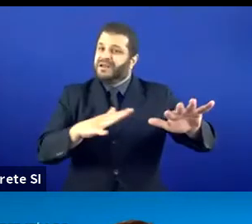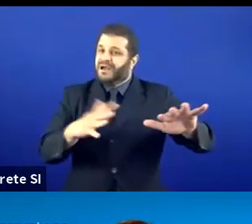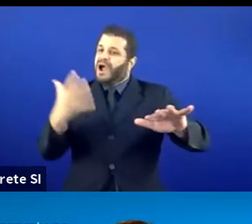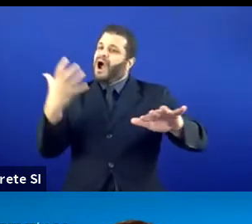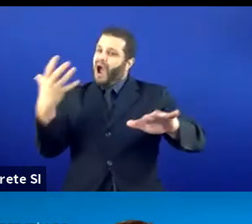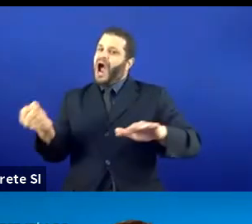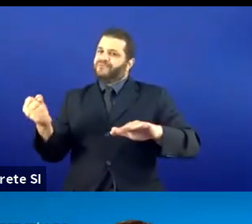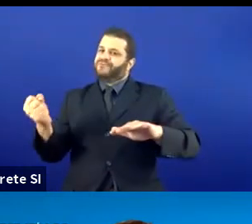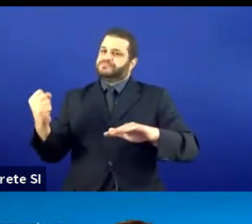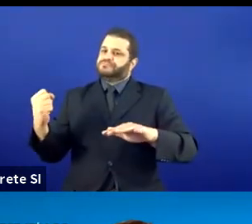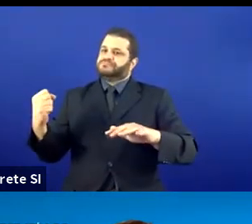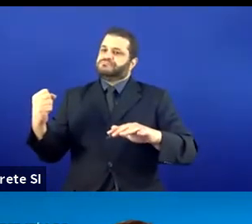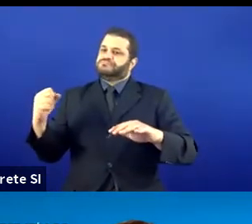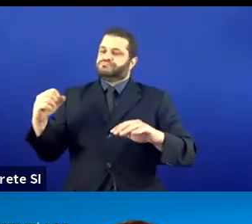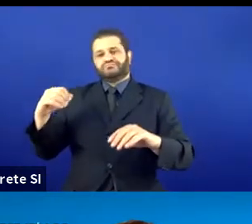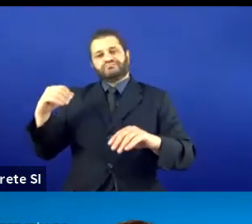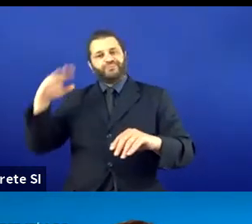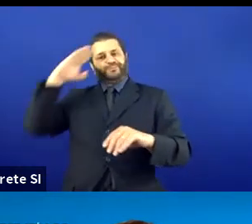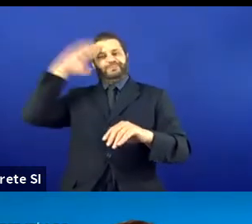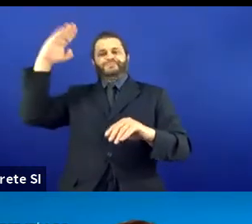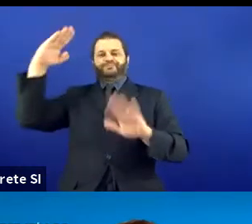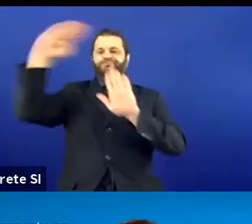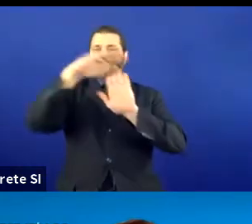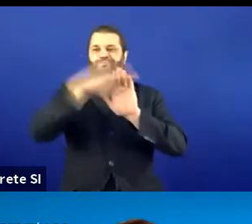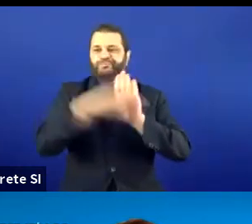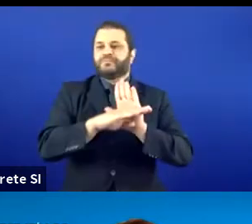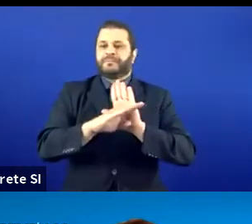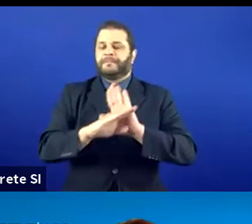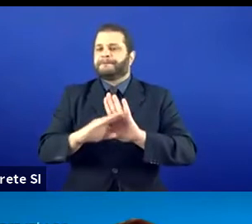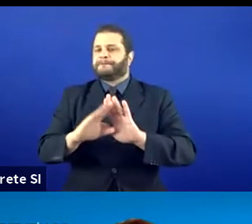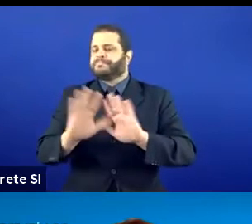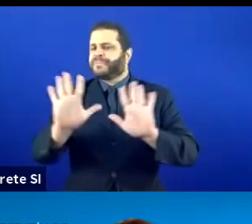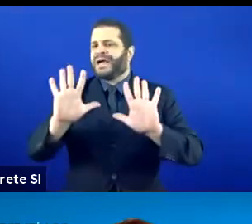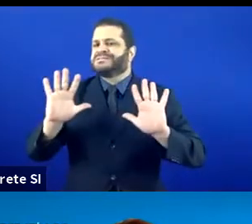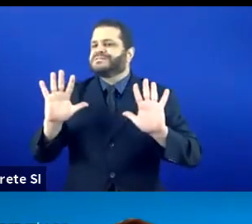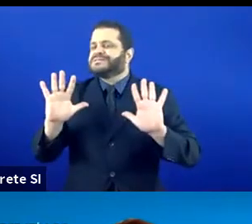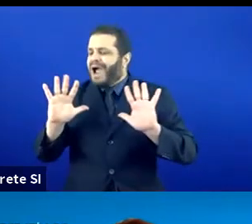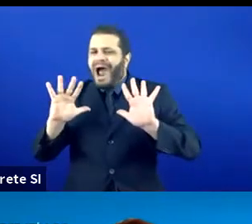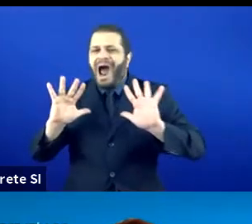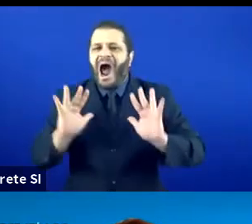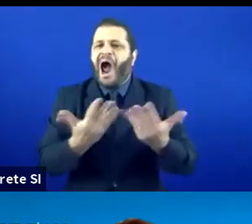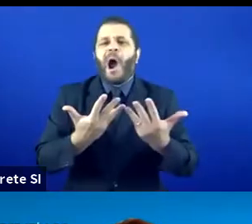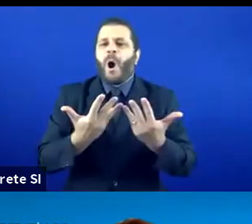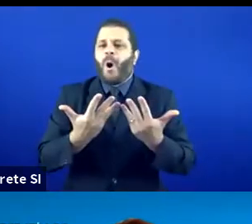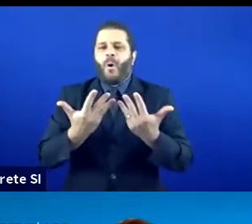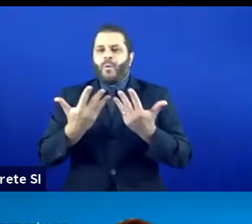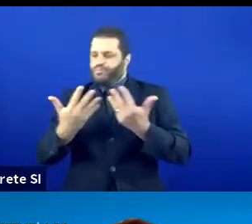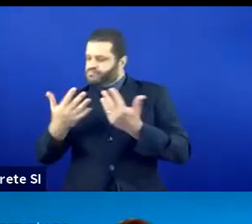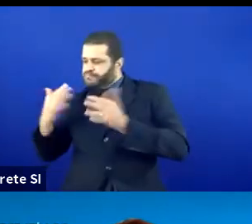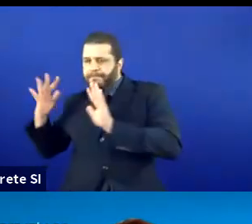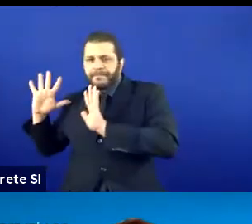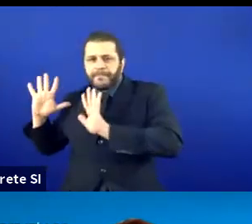which feminist movements all over the world strategize thoroughly, effectively